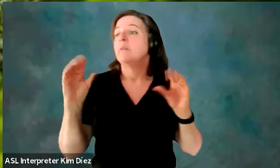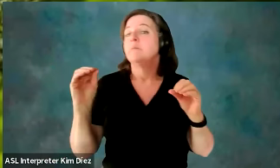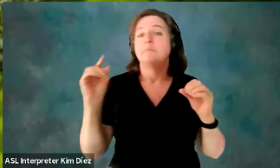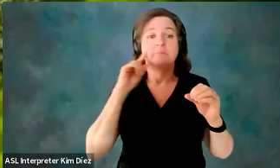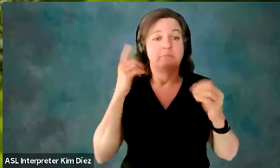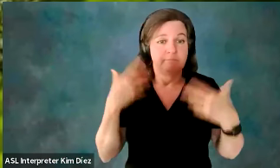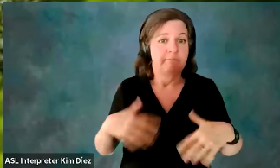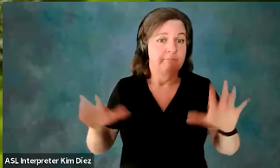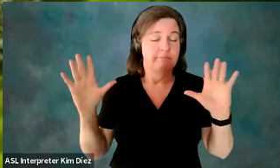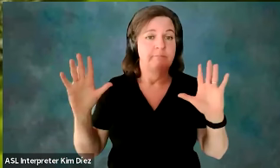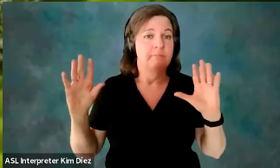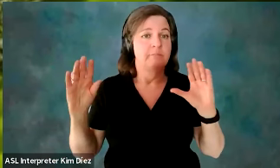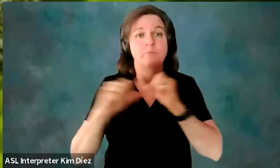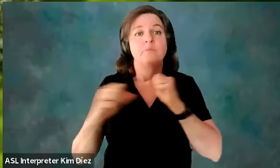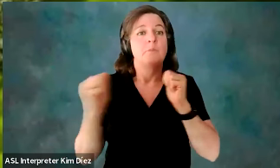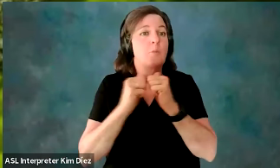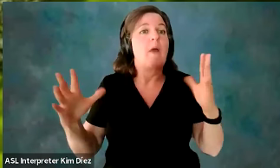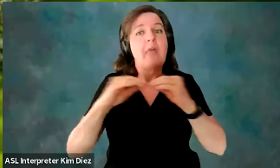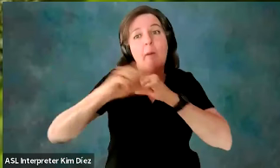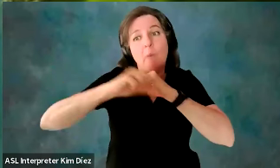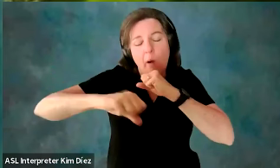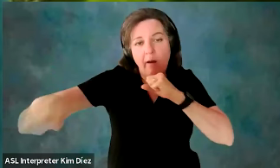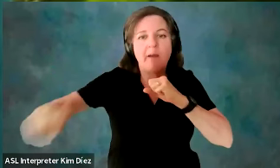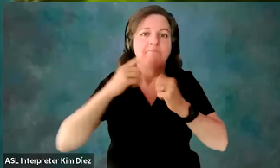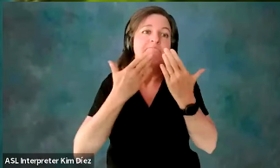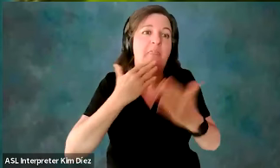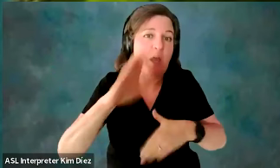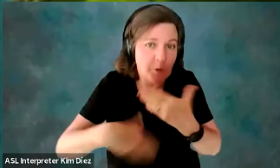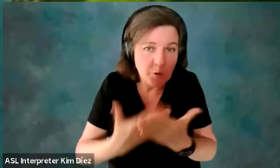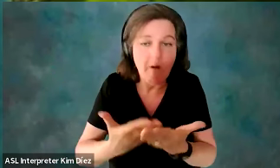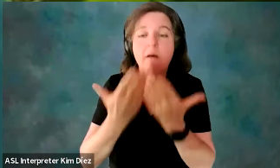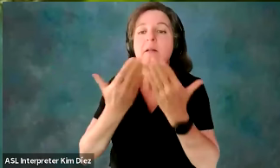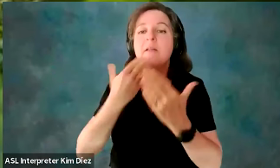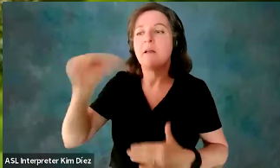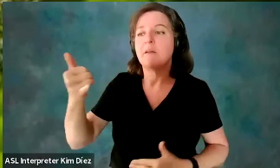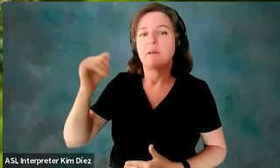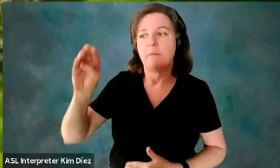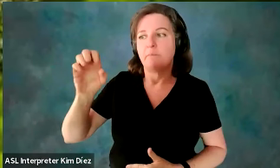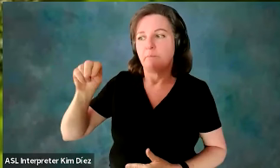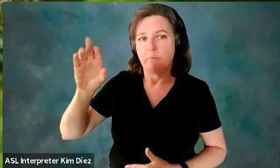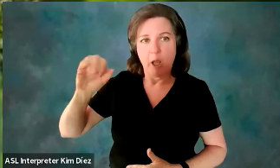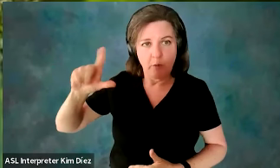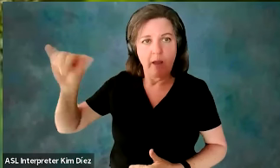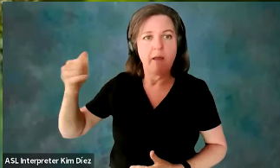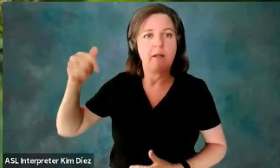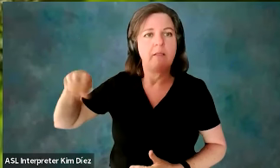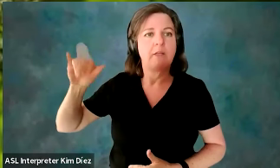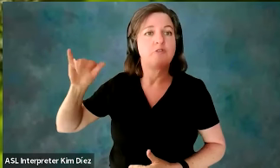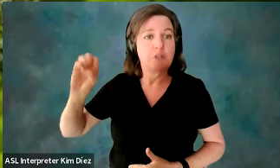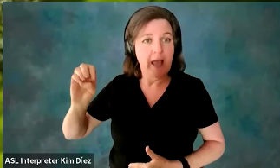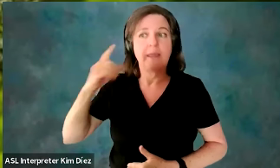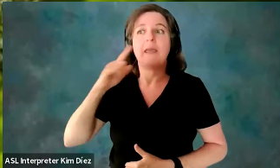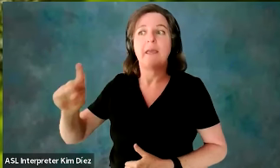So thank you for being with us. Thank you for Manuel, for Jackie, and